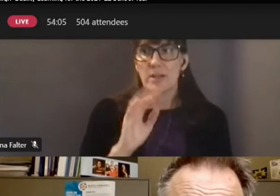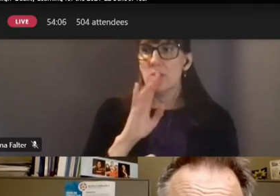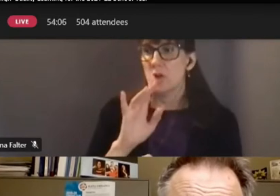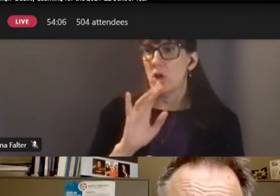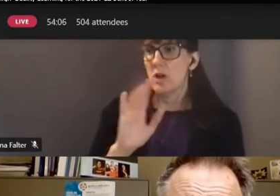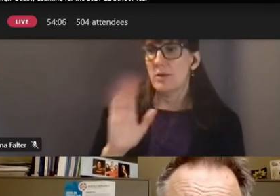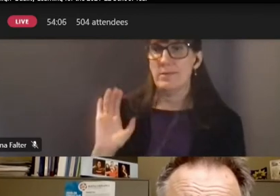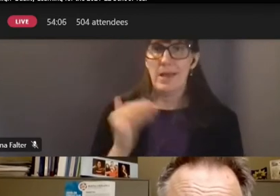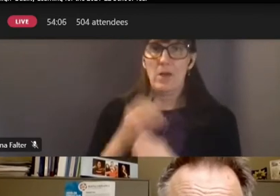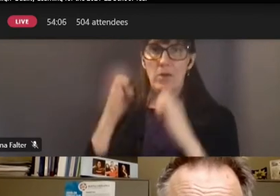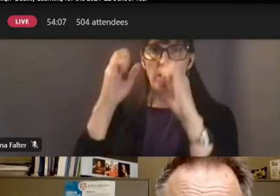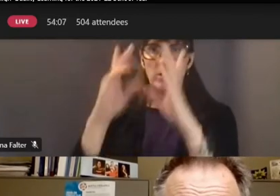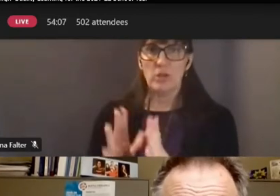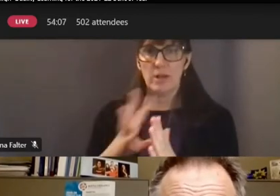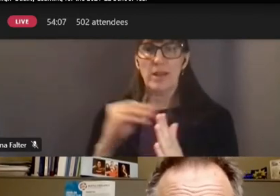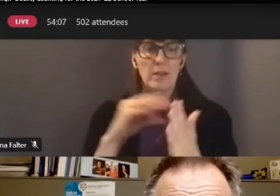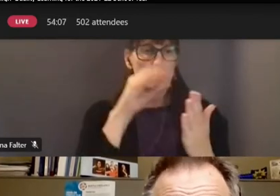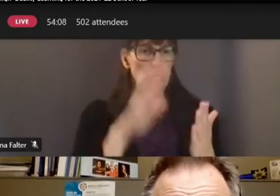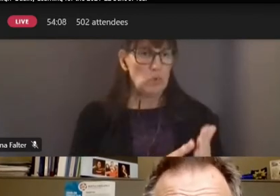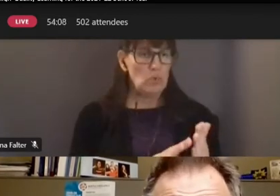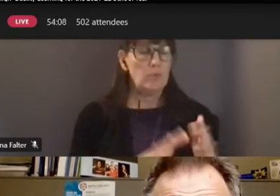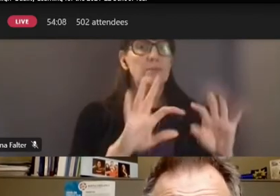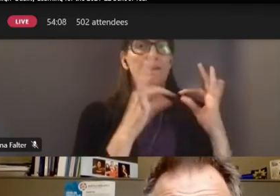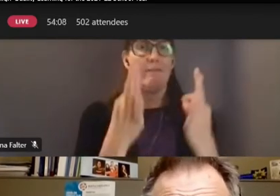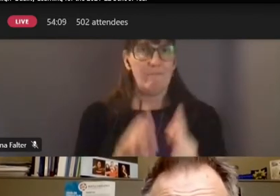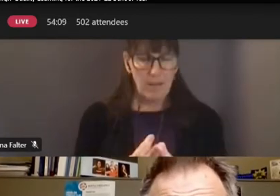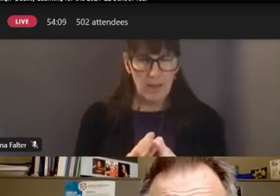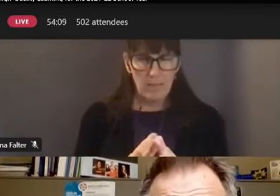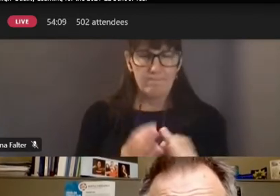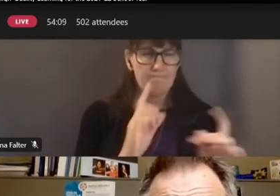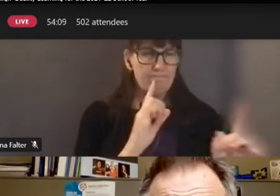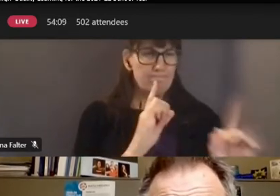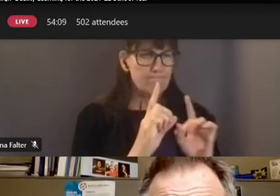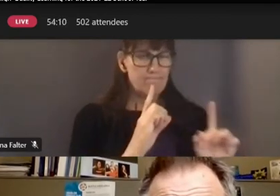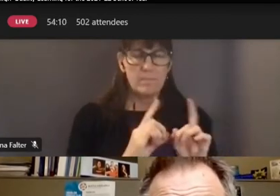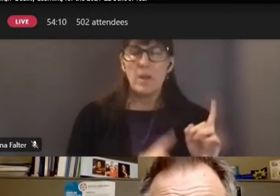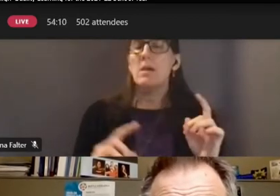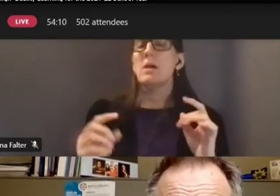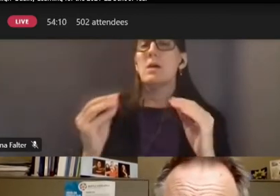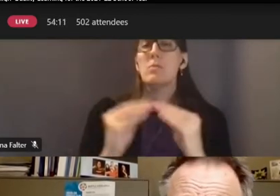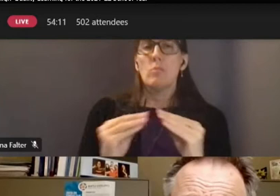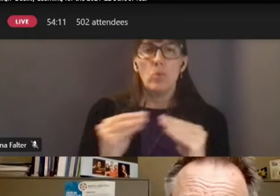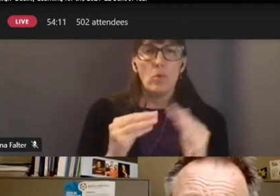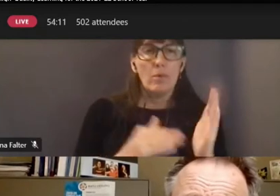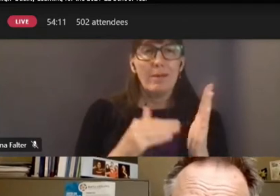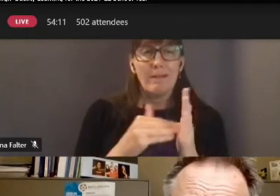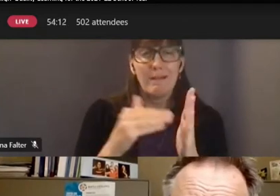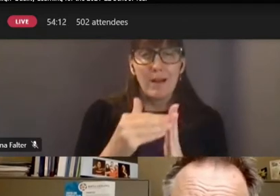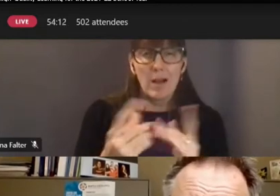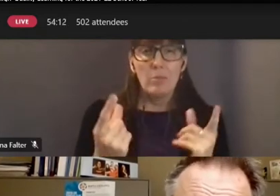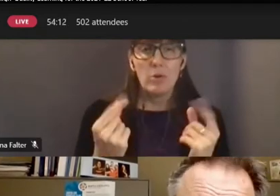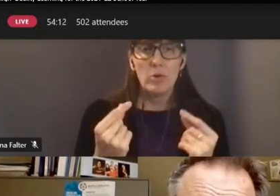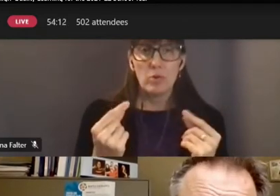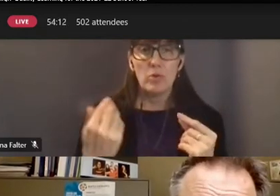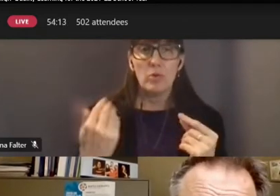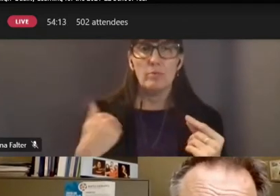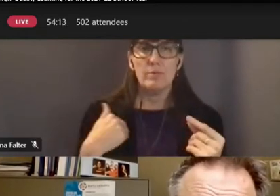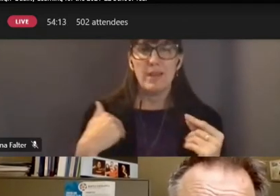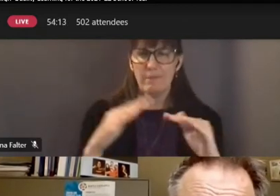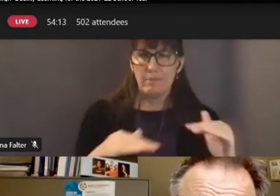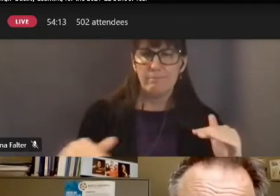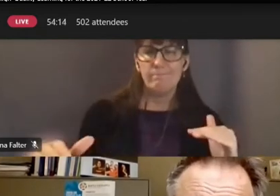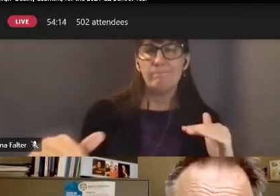and our own students and families, it is becoming a more and more common practice to have that floor of grading assignments to be